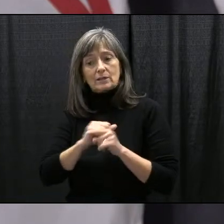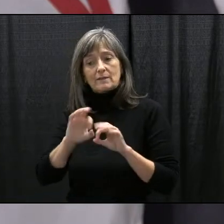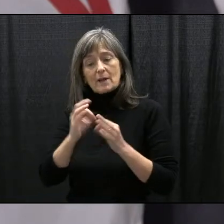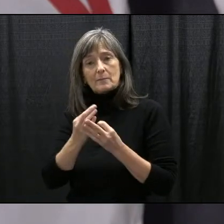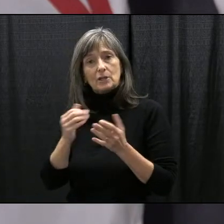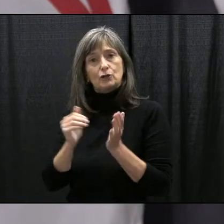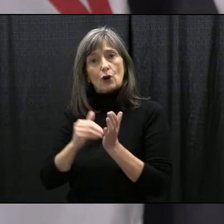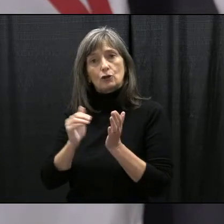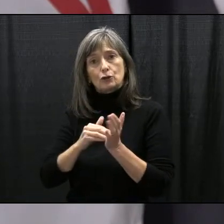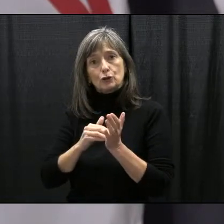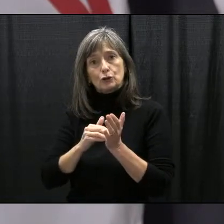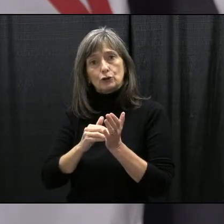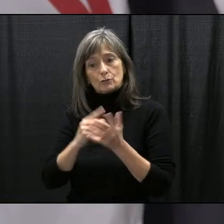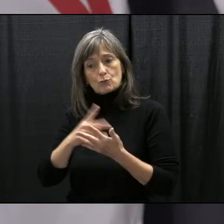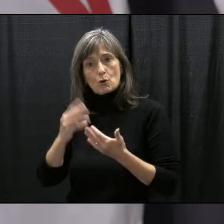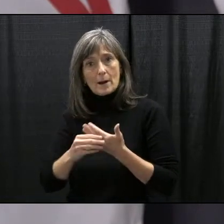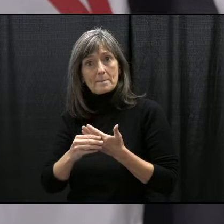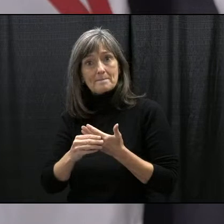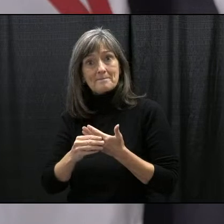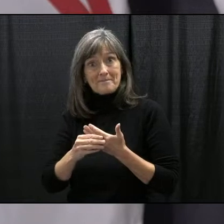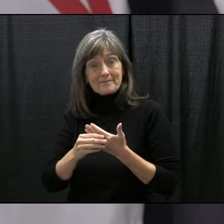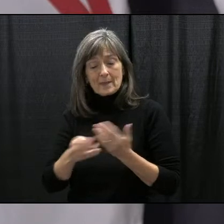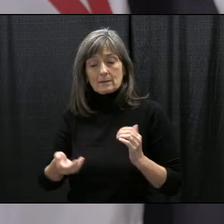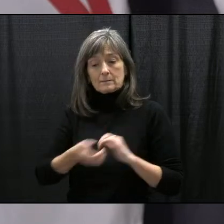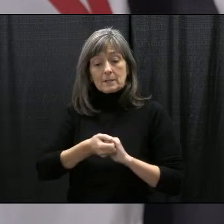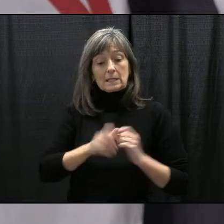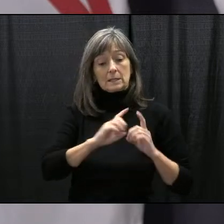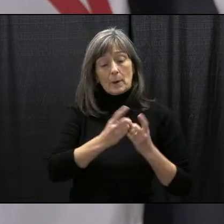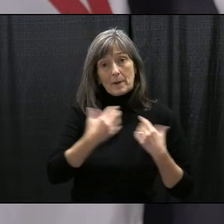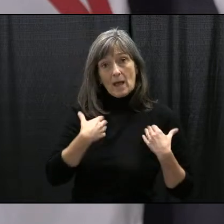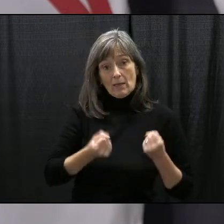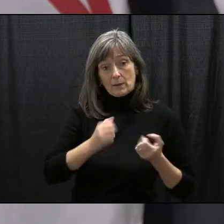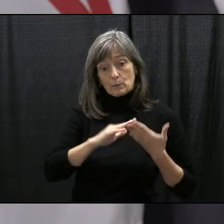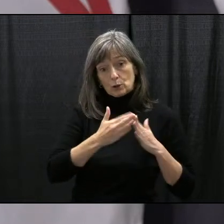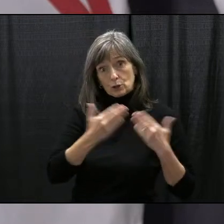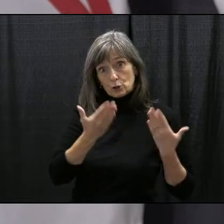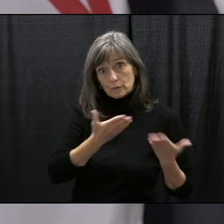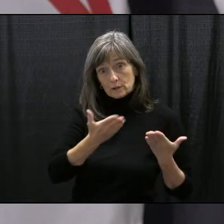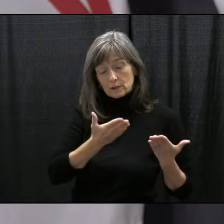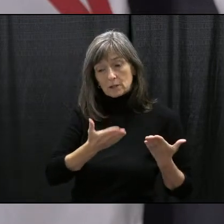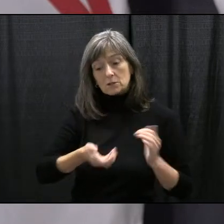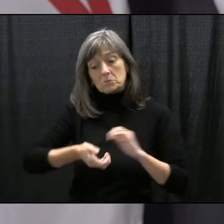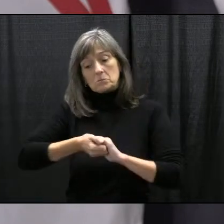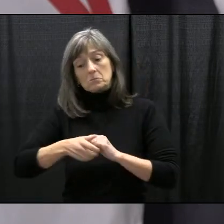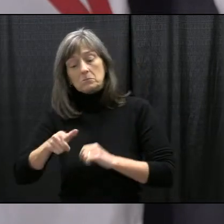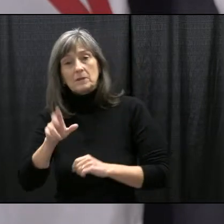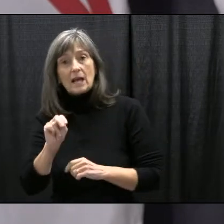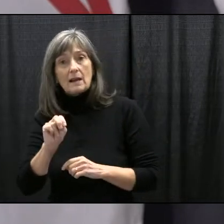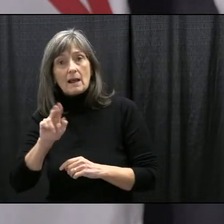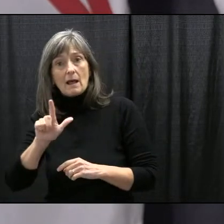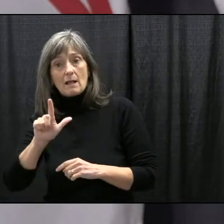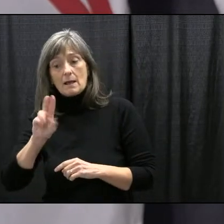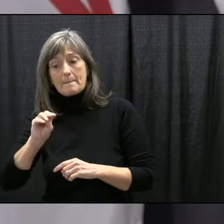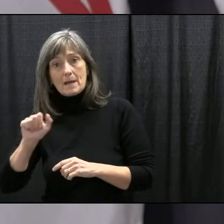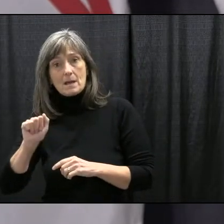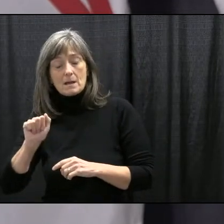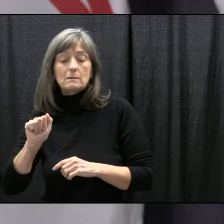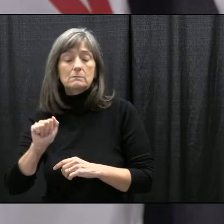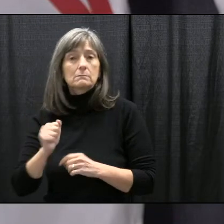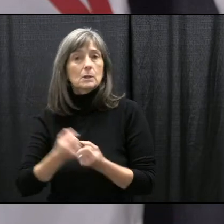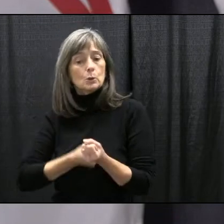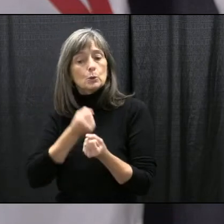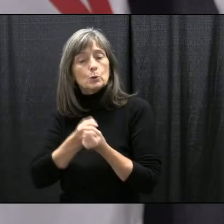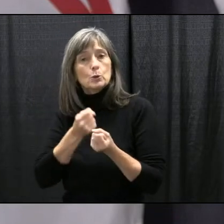program. This is a joint initiative between the Department of Health and Community Services and the NLMA to